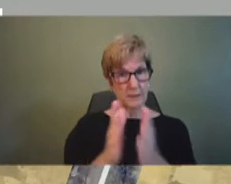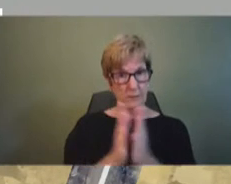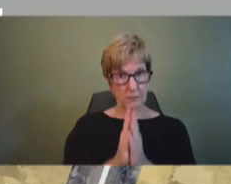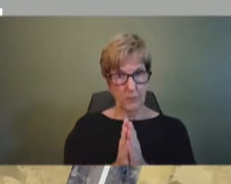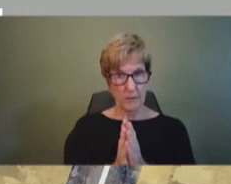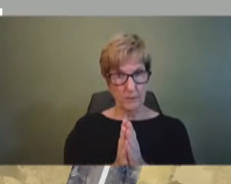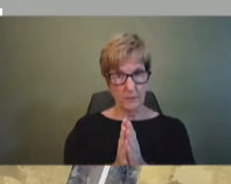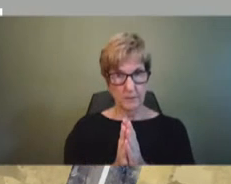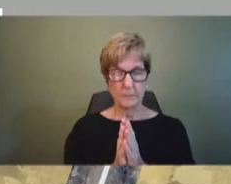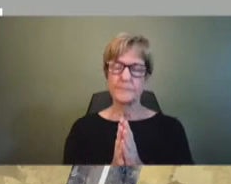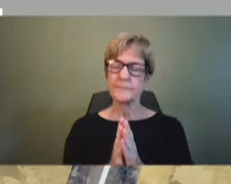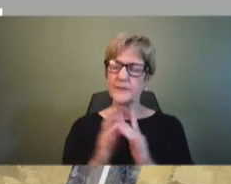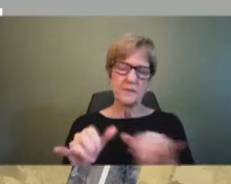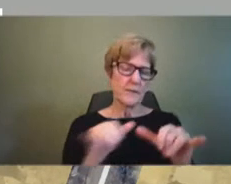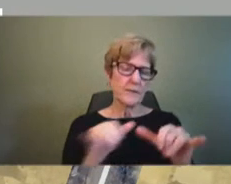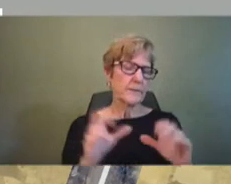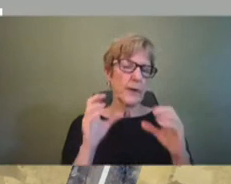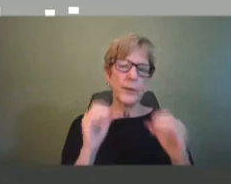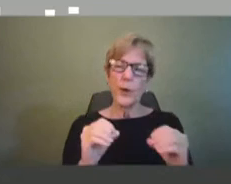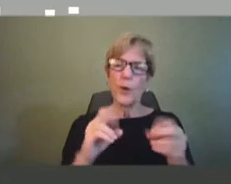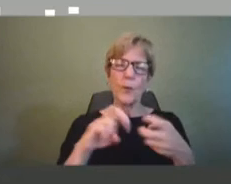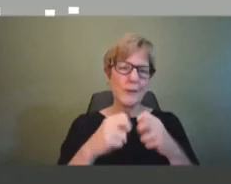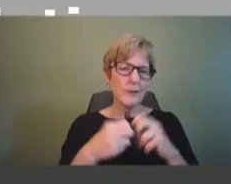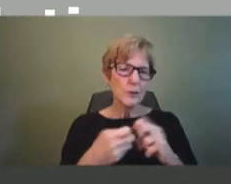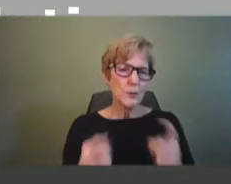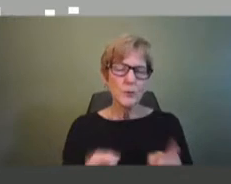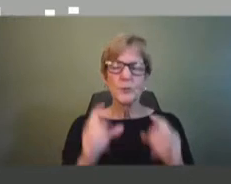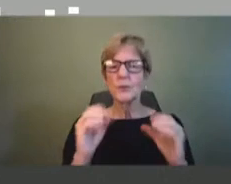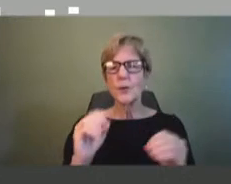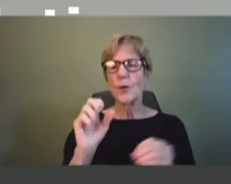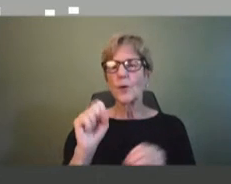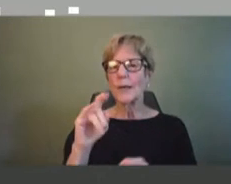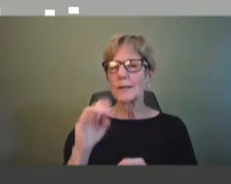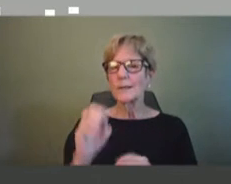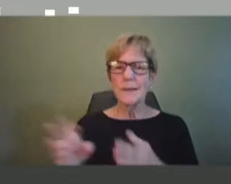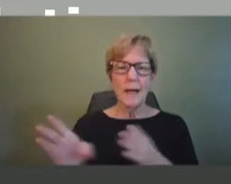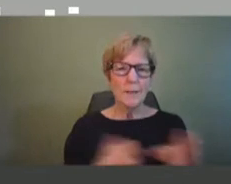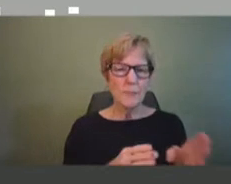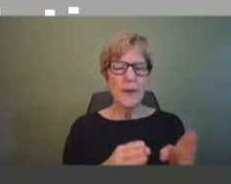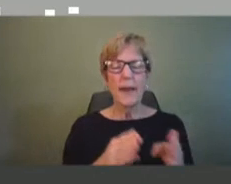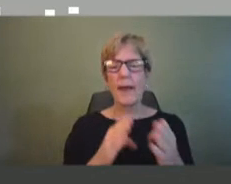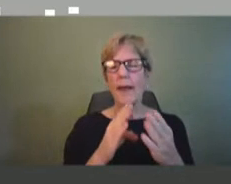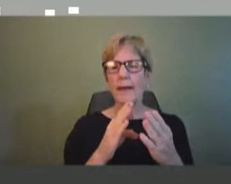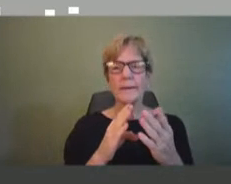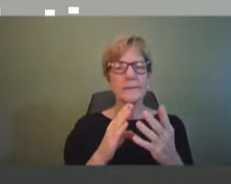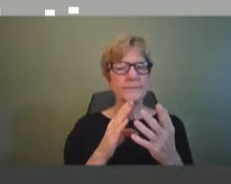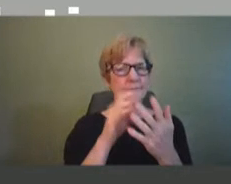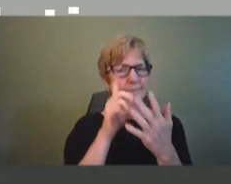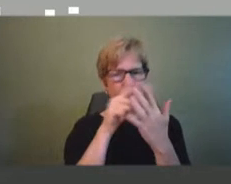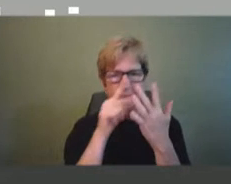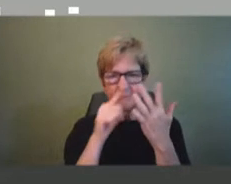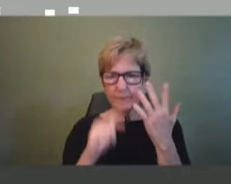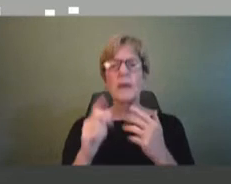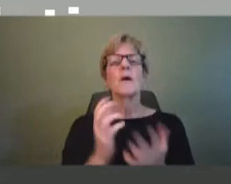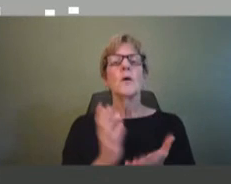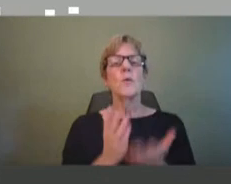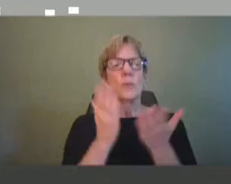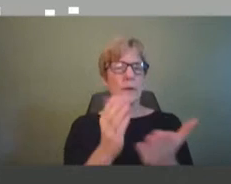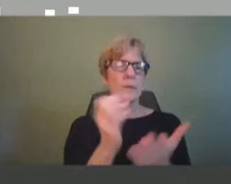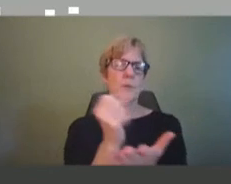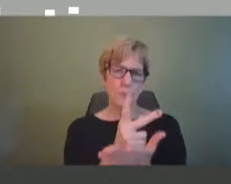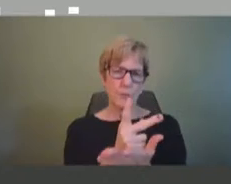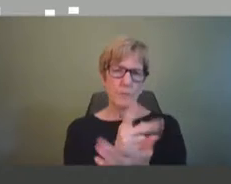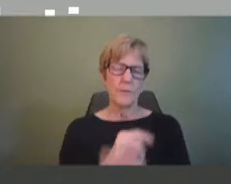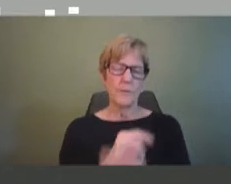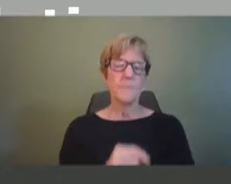conventional so we don't have any outstanding issues we don't have a site plan to go through uh staff does recommend approval of it as I mentioned it